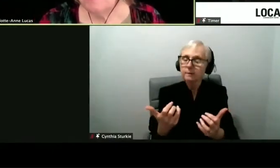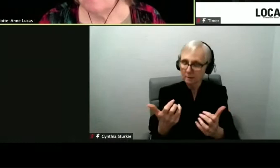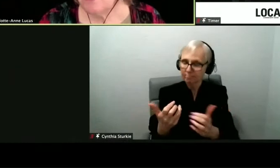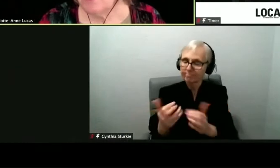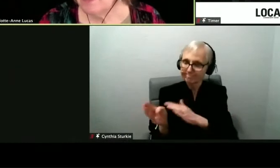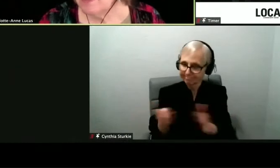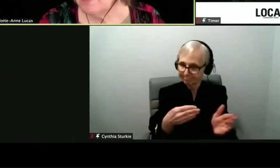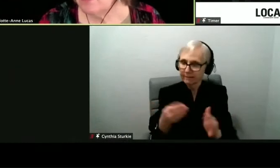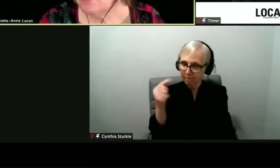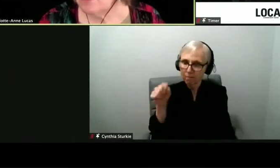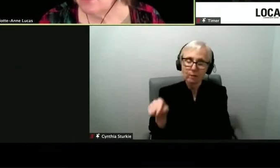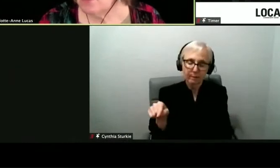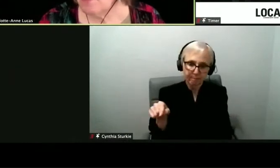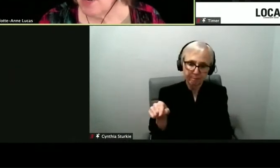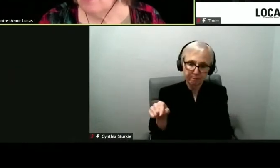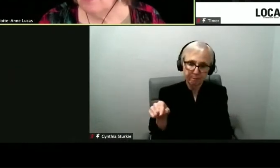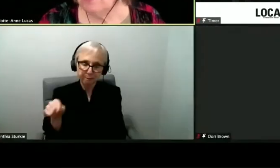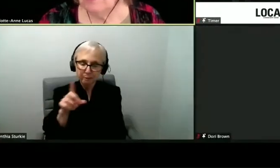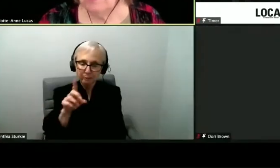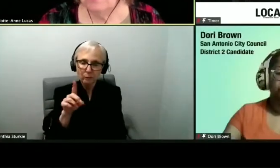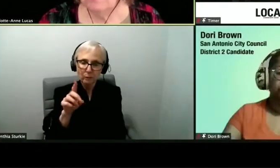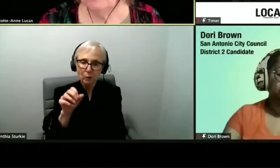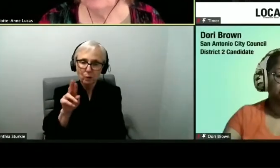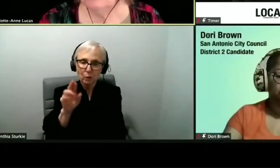on this question is Dory Brown.